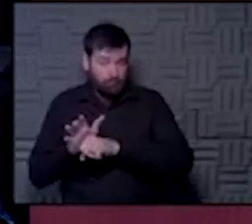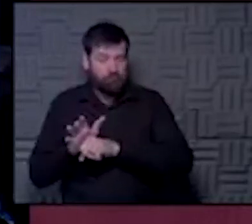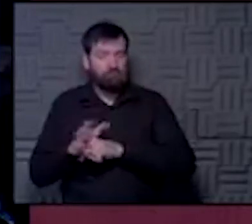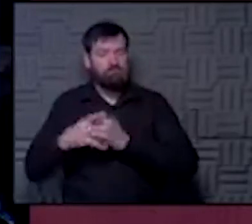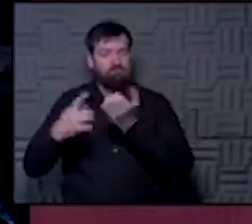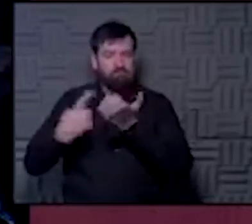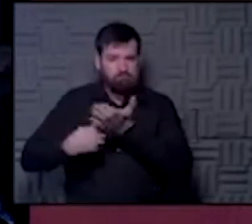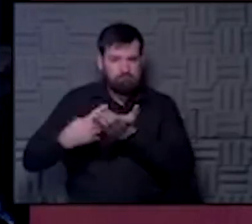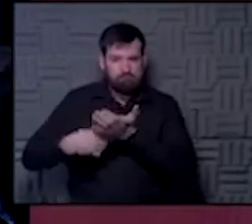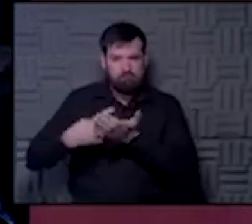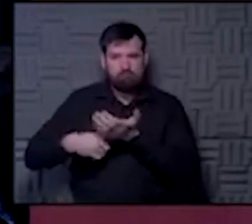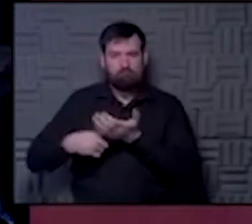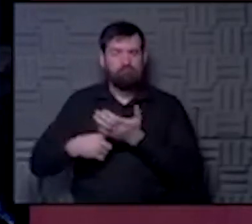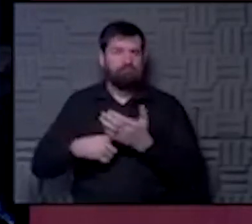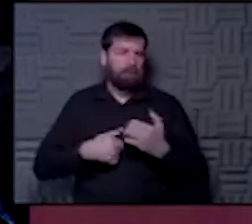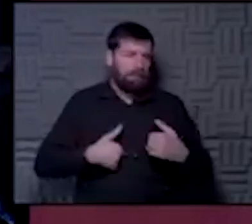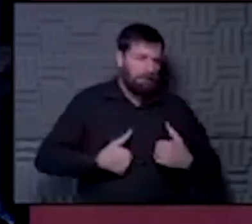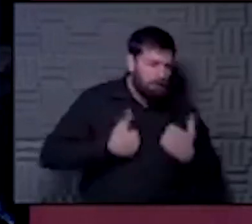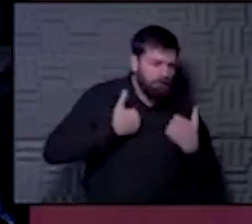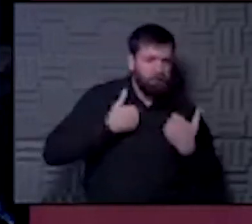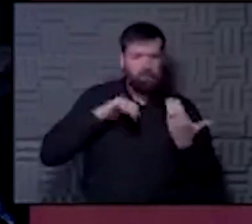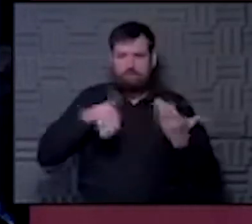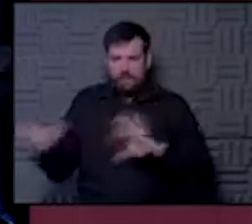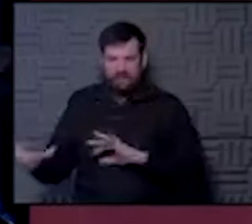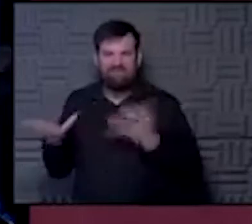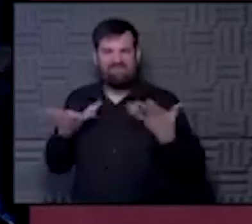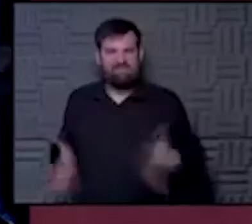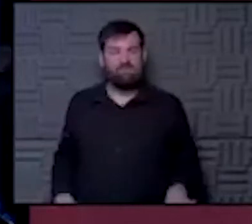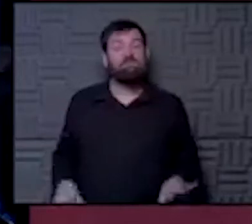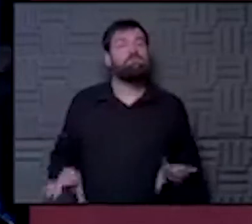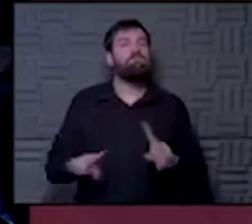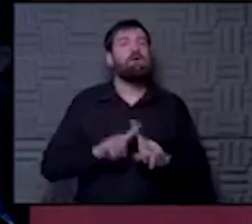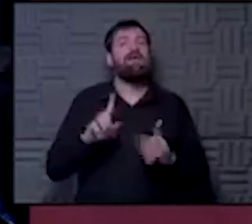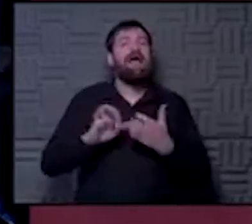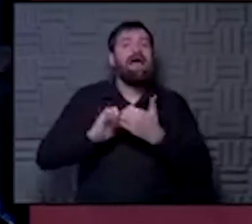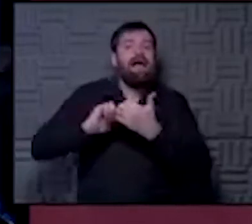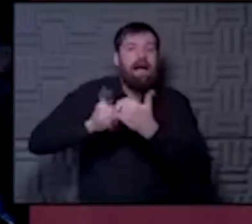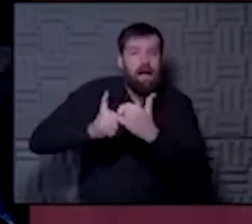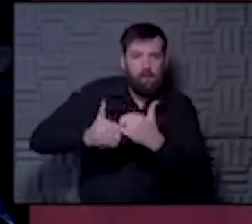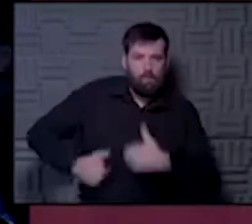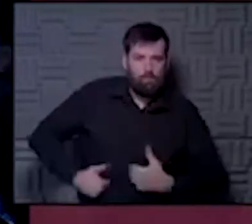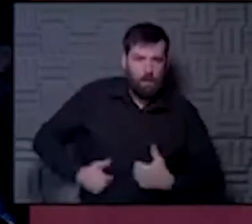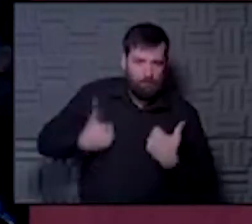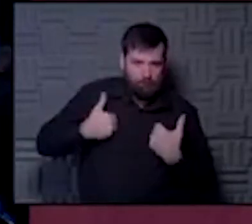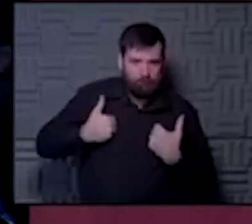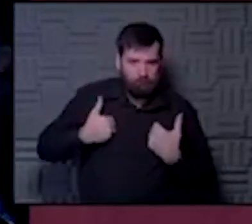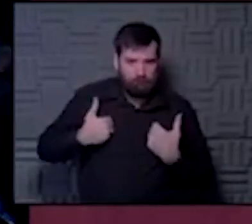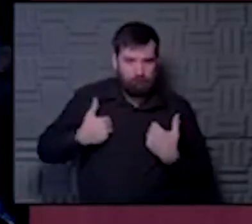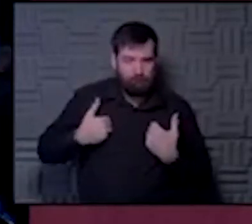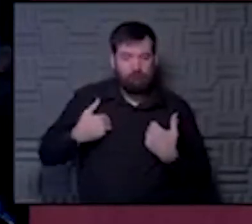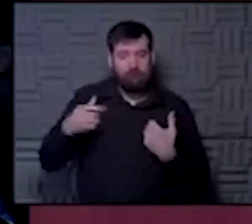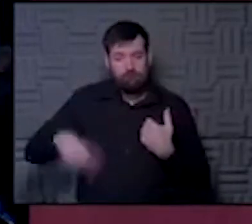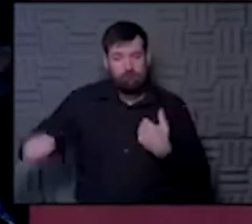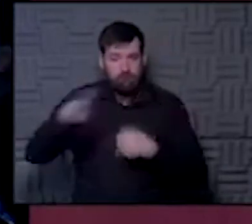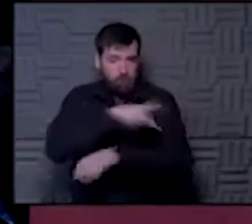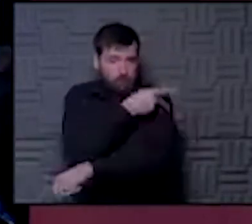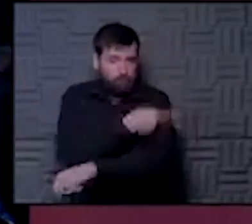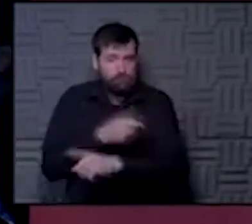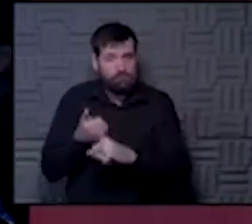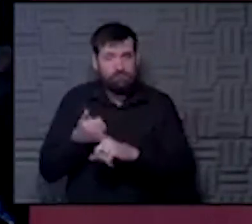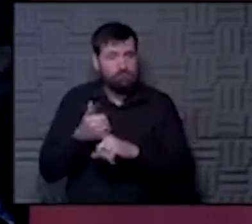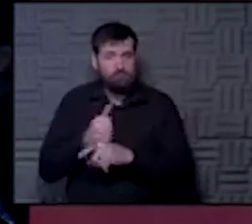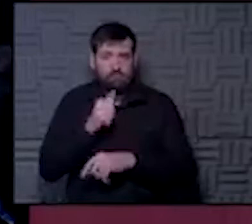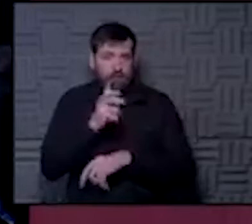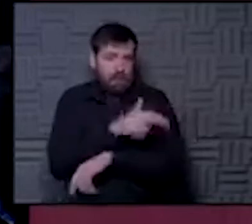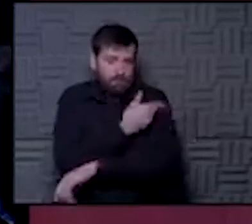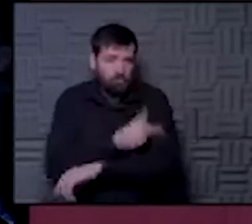a lot about whether you live or die. But there's also a question of how you live. Because even in those patients who aren't hospitalized, they may